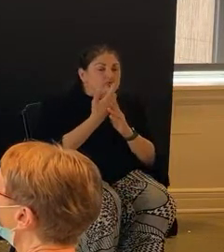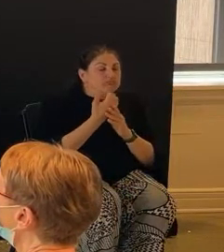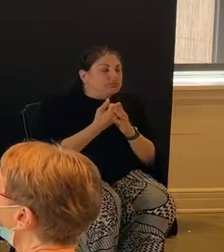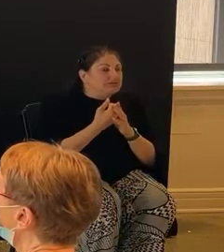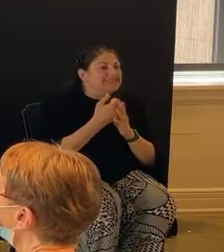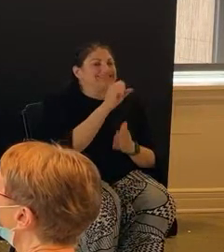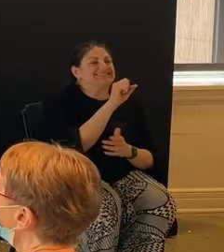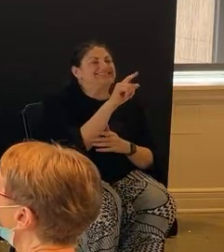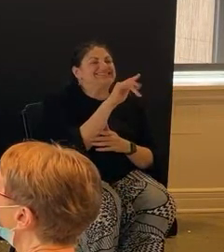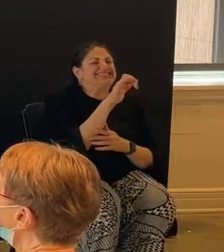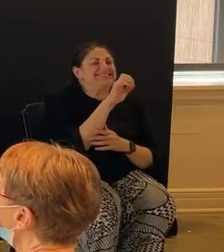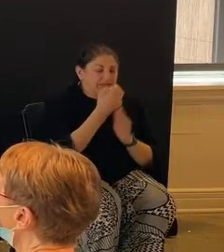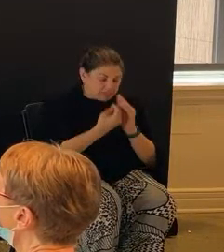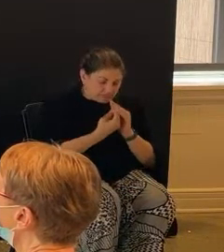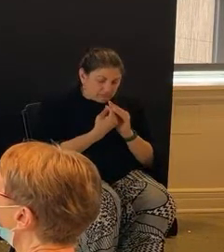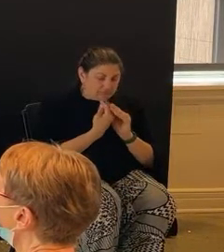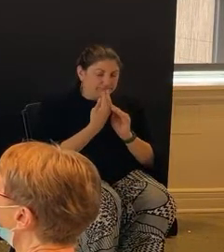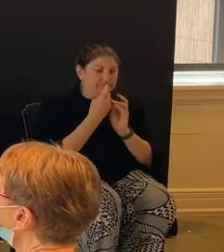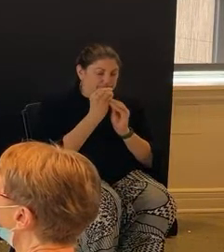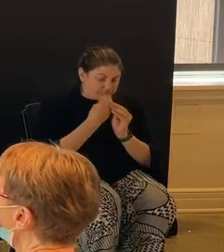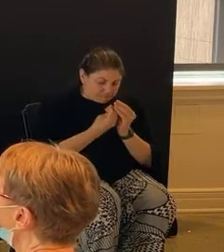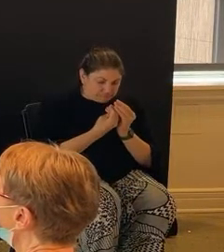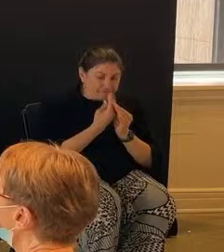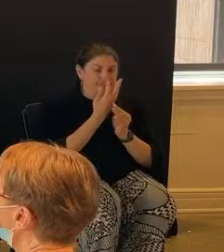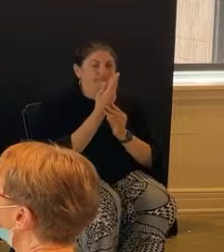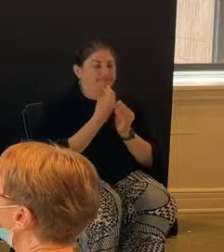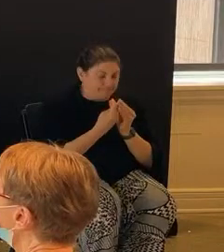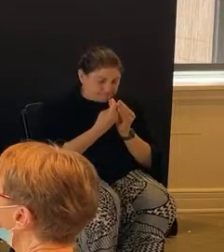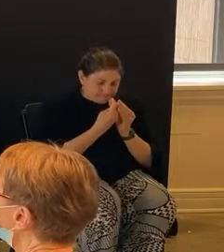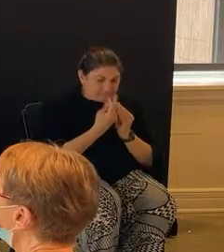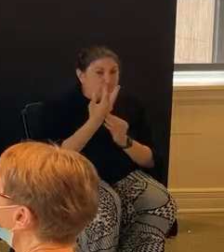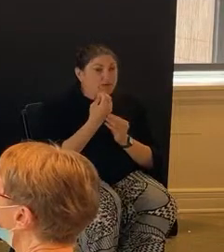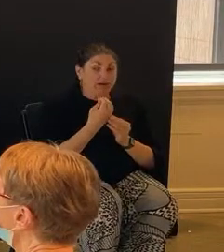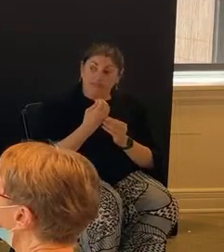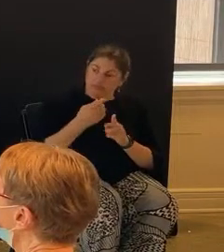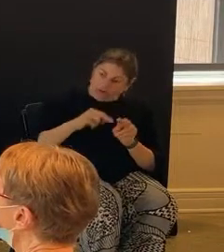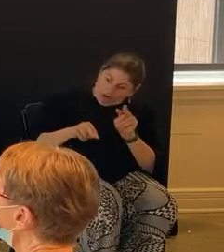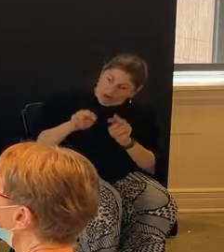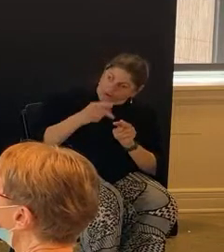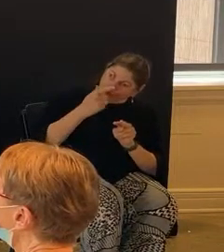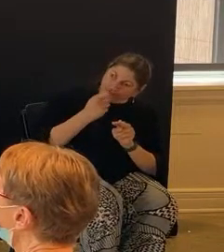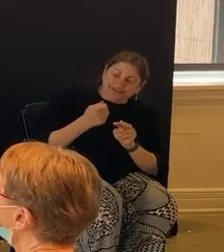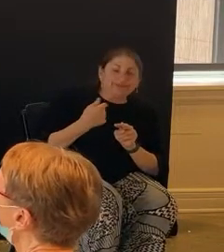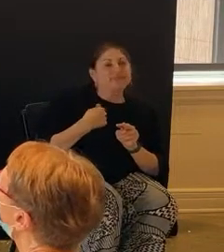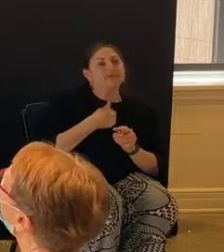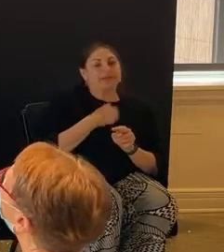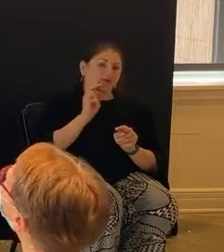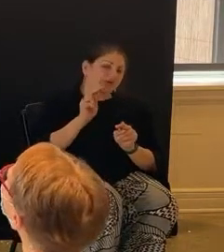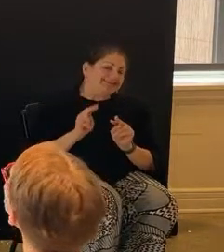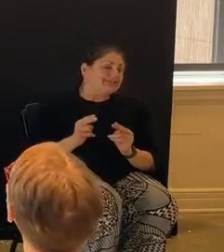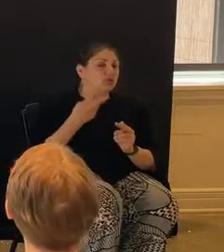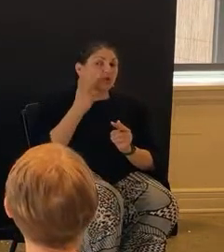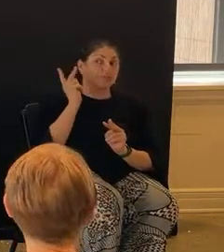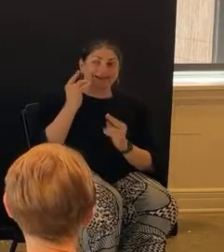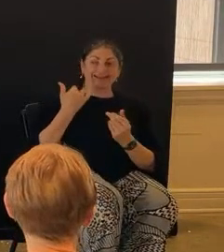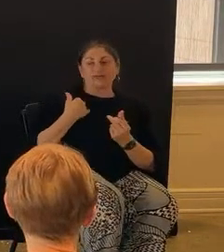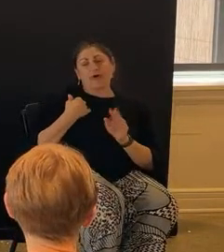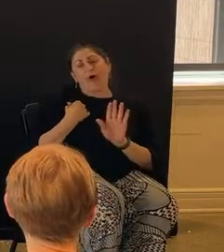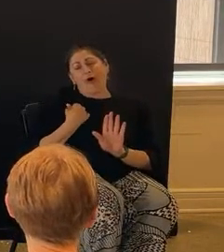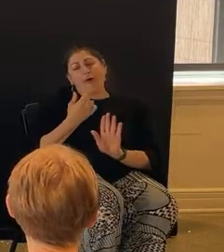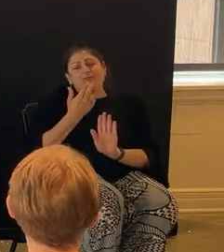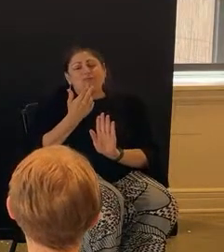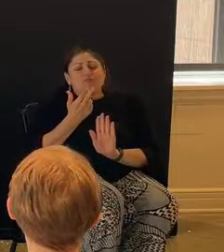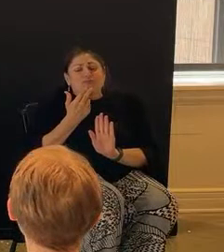really interesting. They were, I mean, in the sense of what happened later, they were kind of cute. And